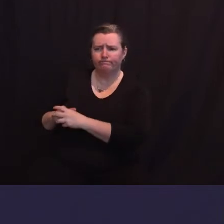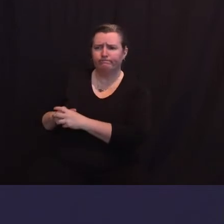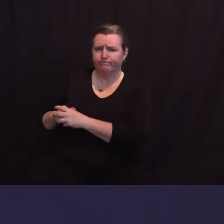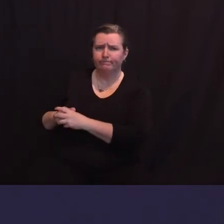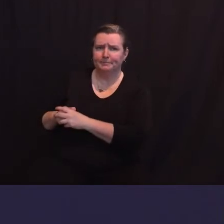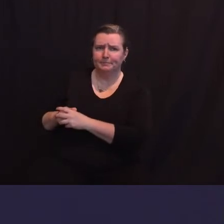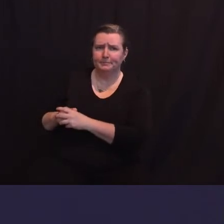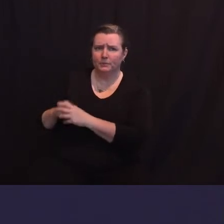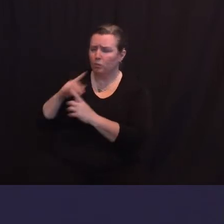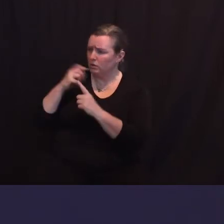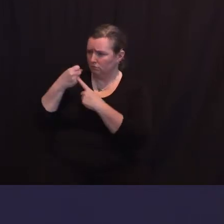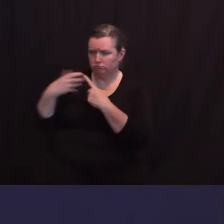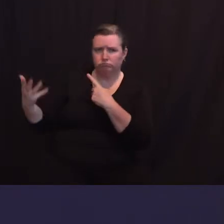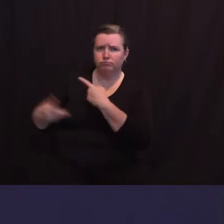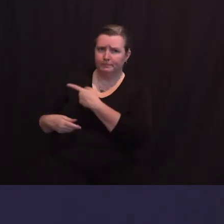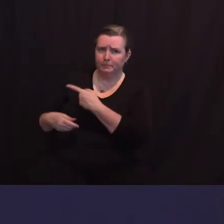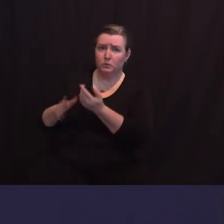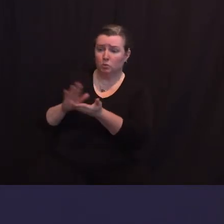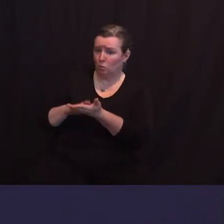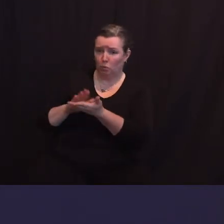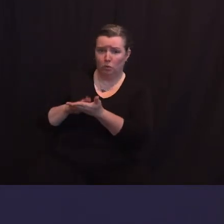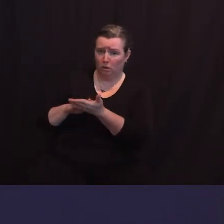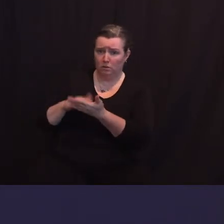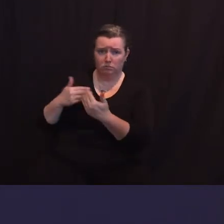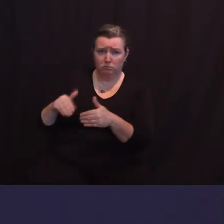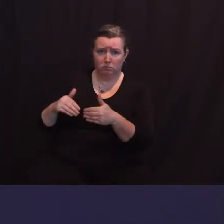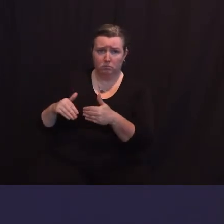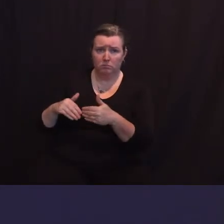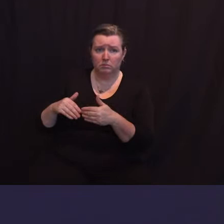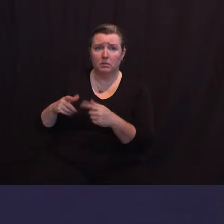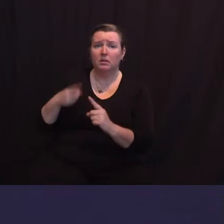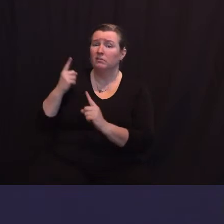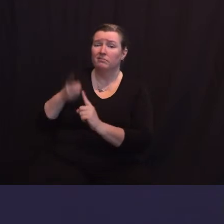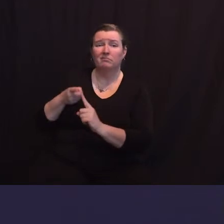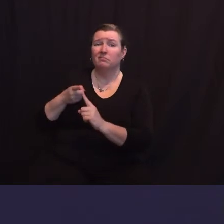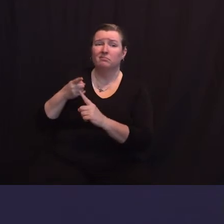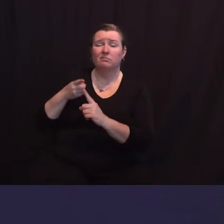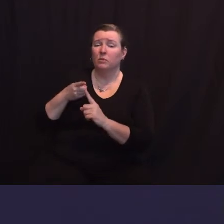guidance. But your last point on poison, it's a good reminder that